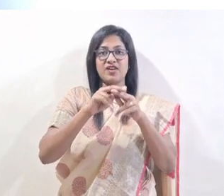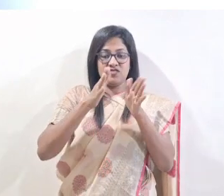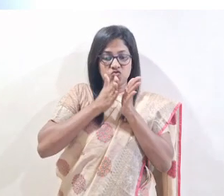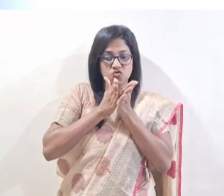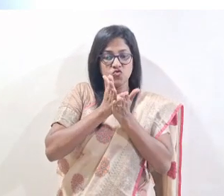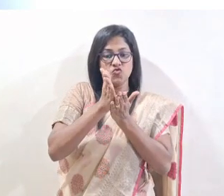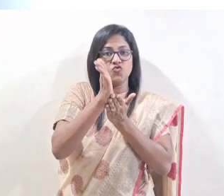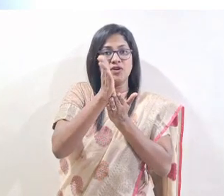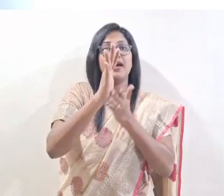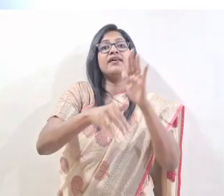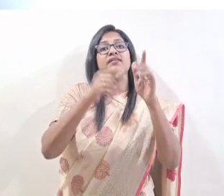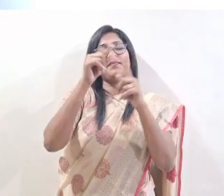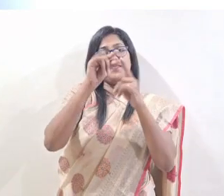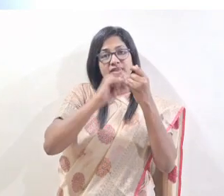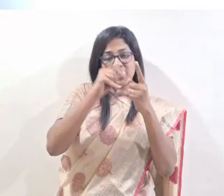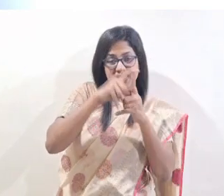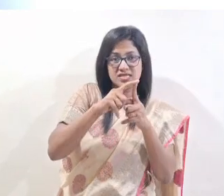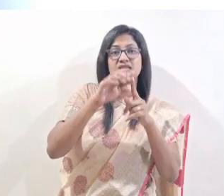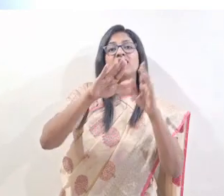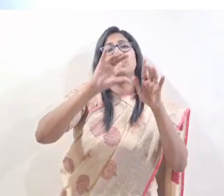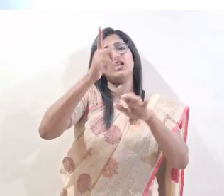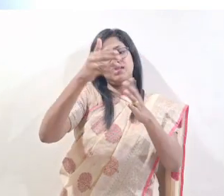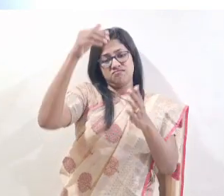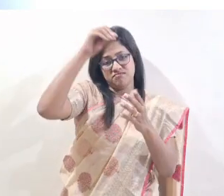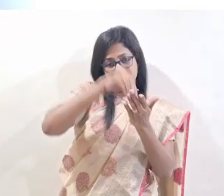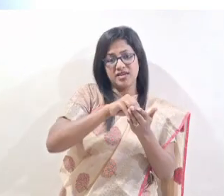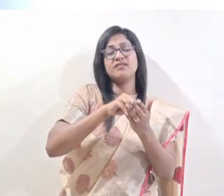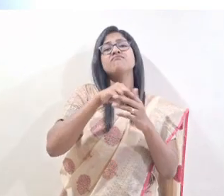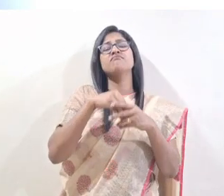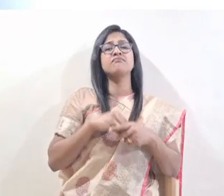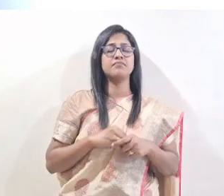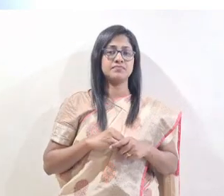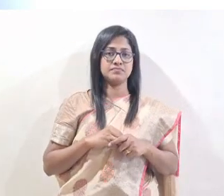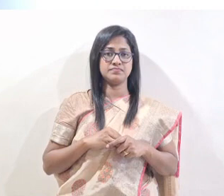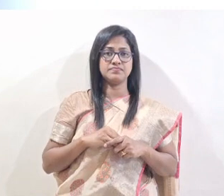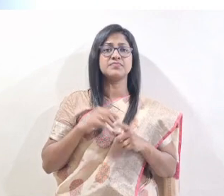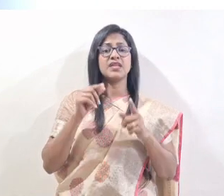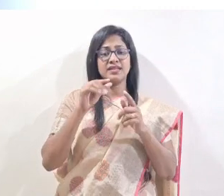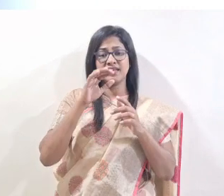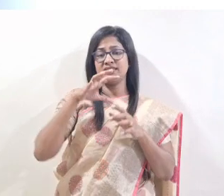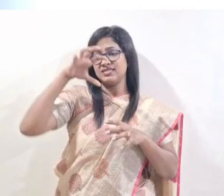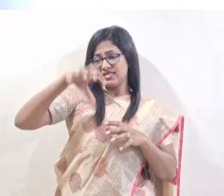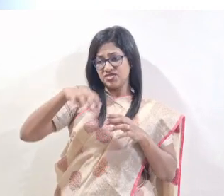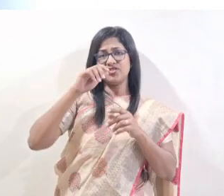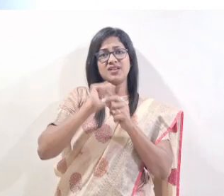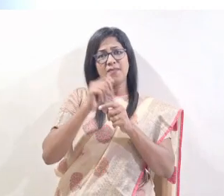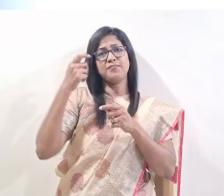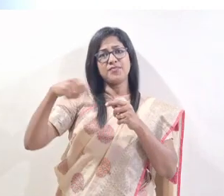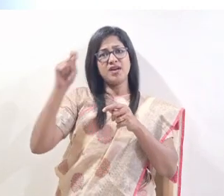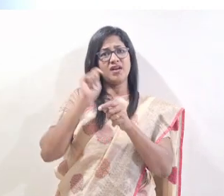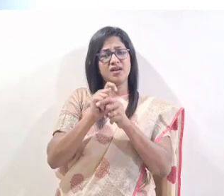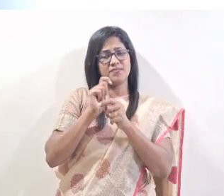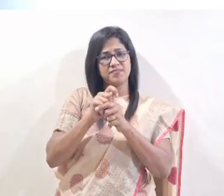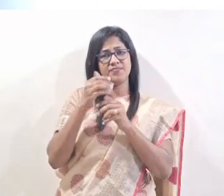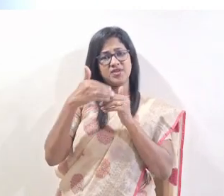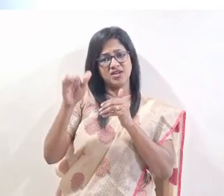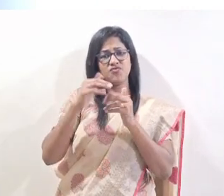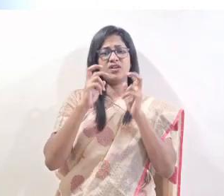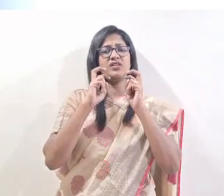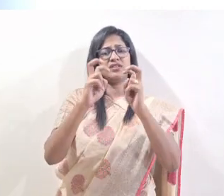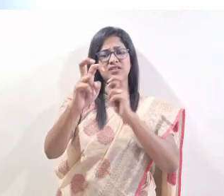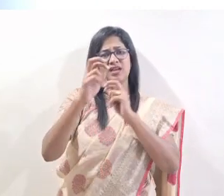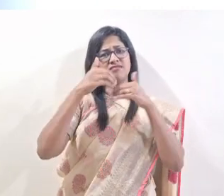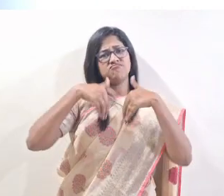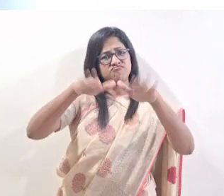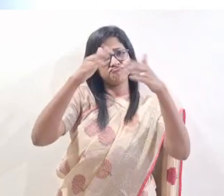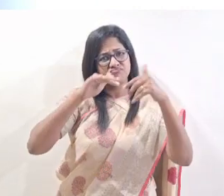your PSDs later on that, and keep completing your stations while you're